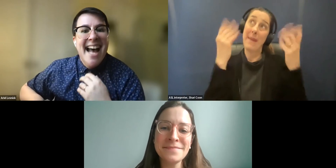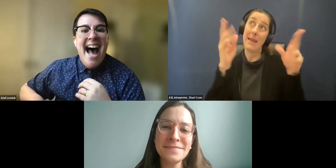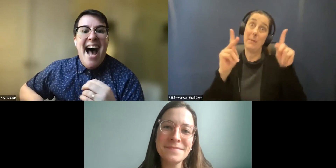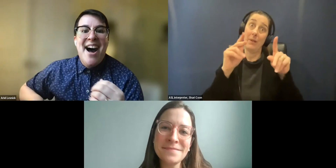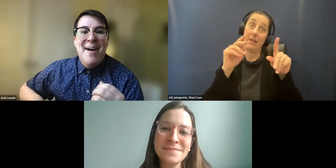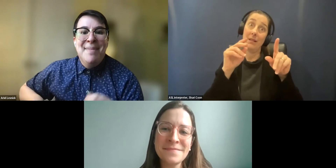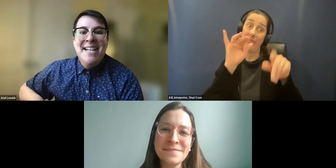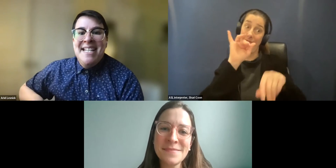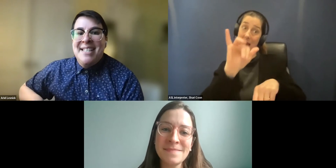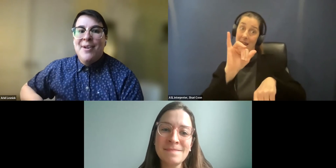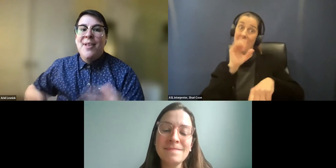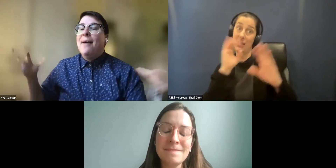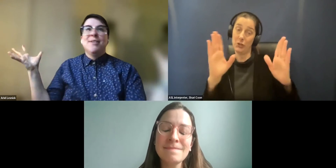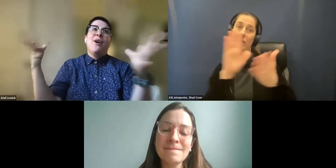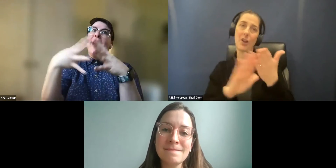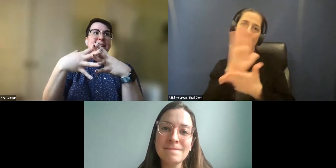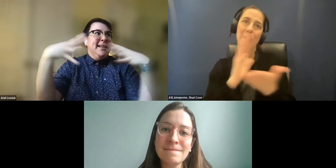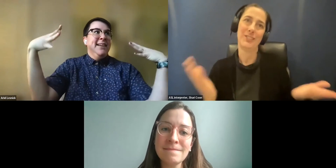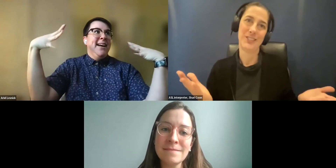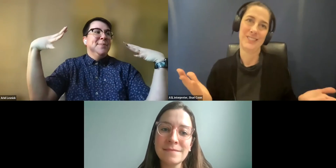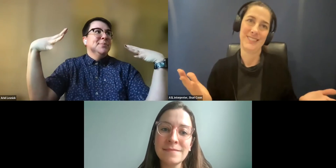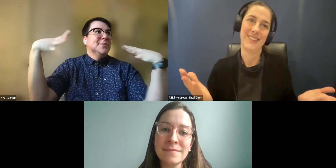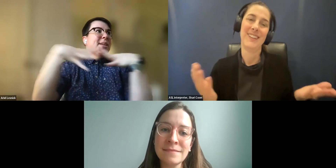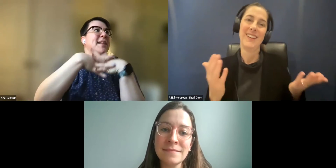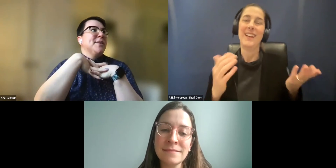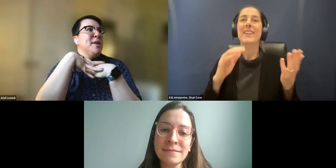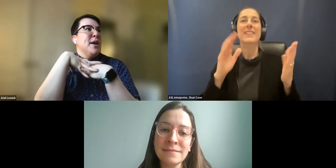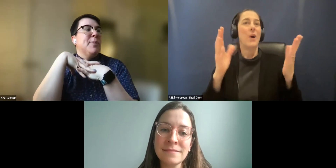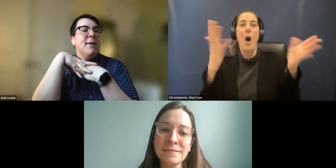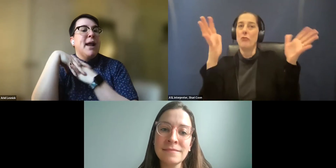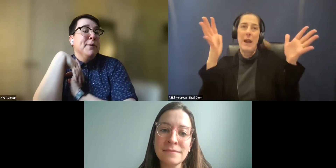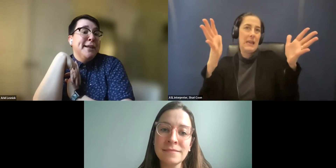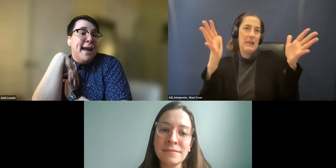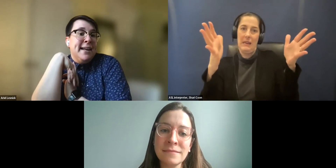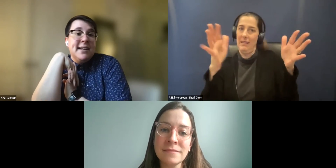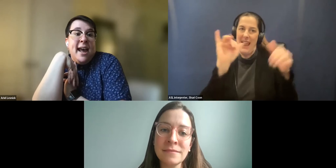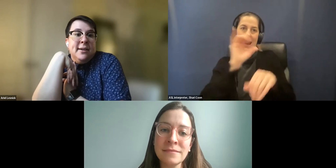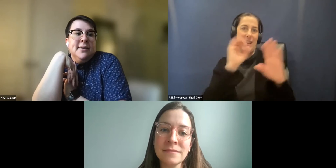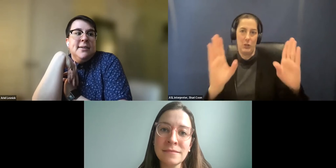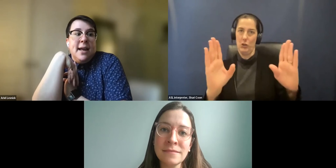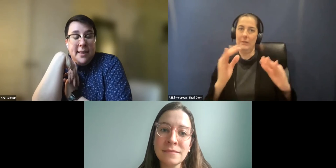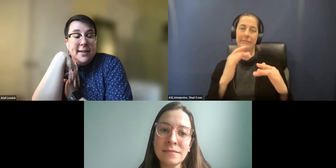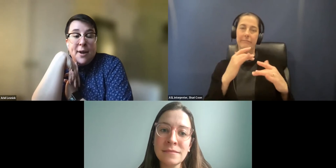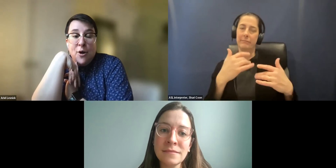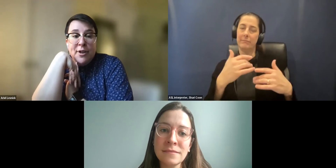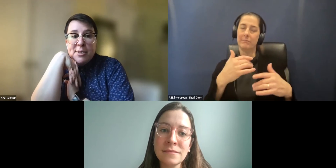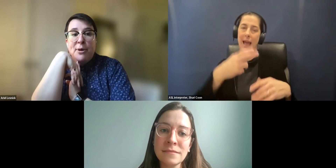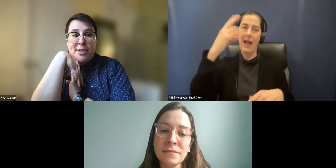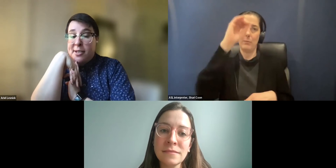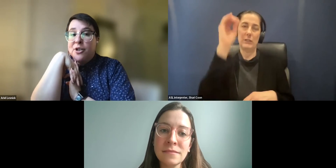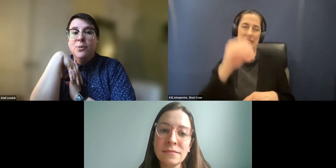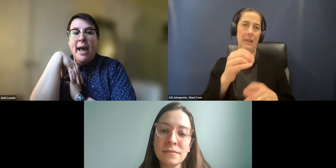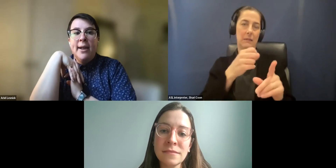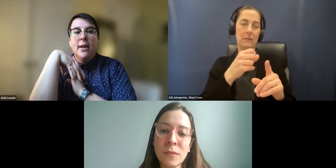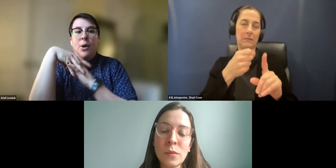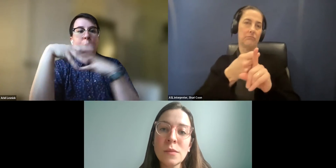college. So that was already something that was going to be there. But what I really like, again, I think that COVID exposed